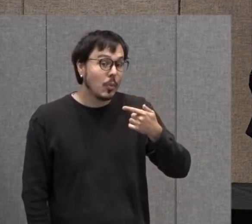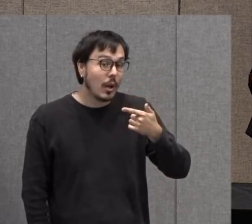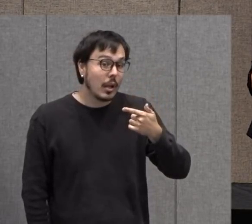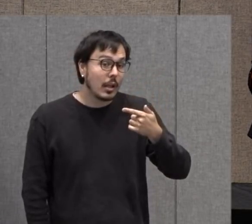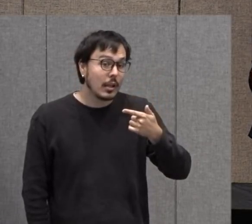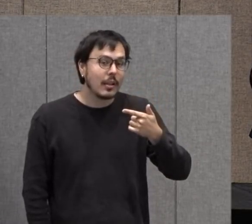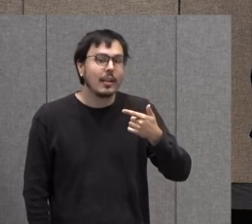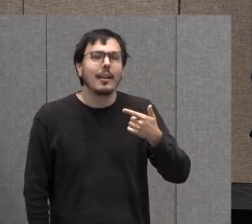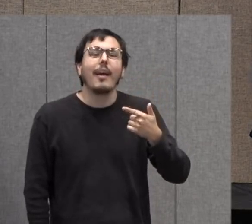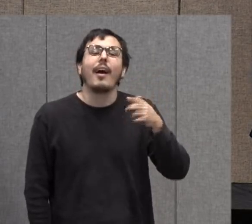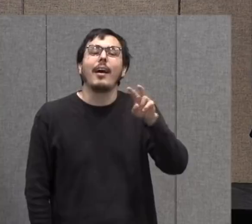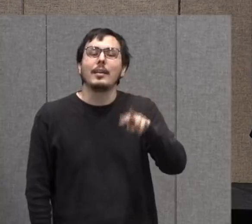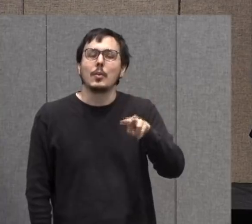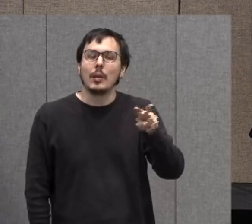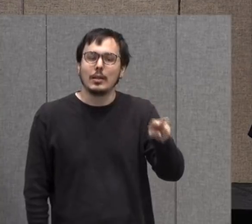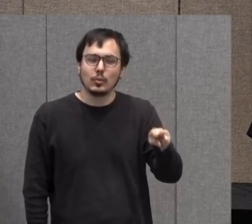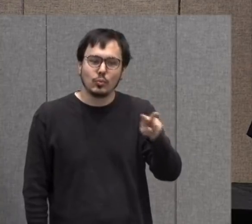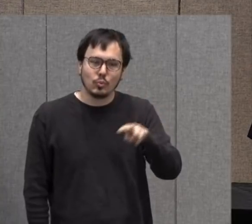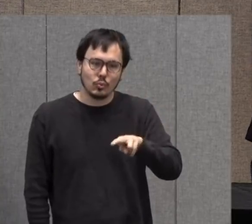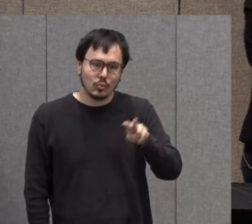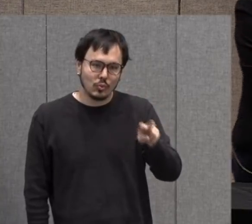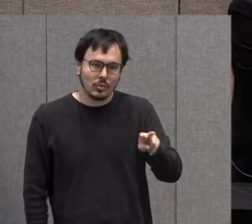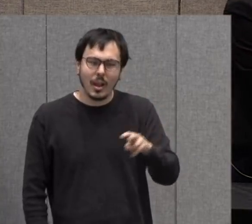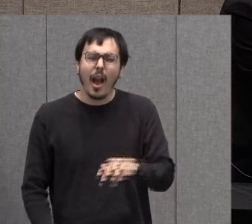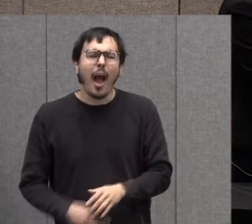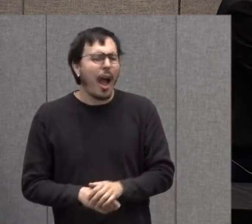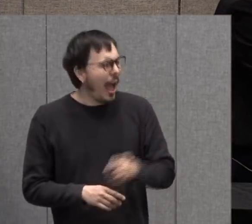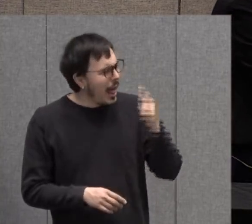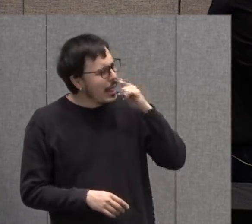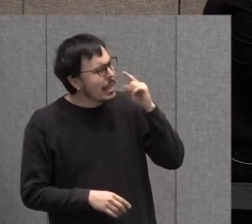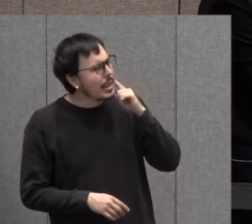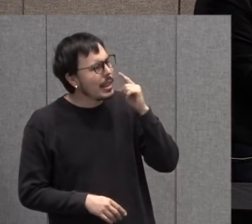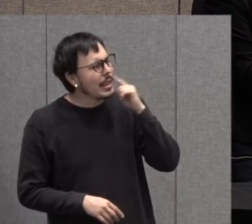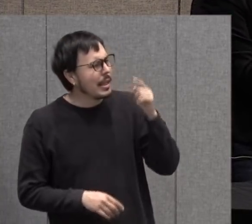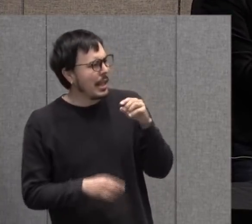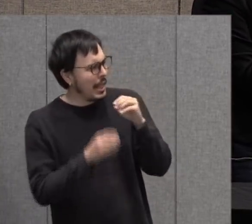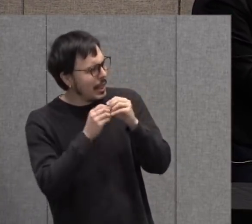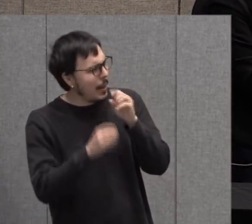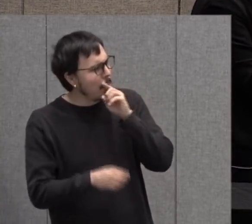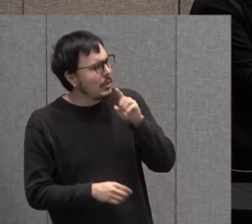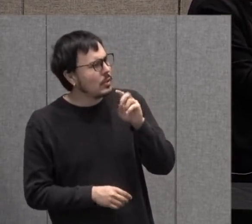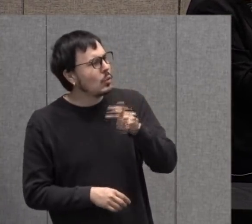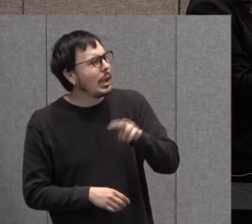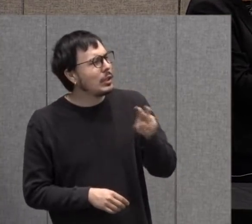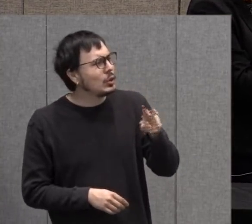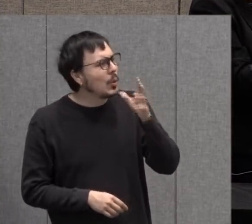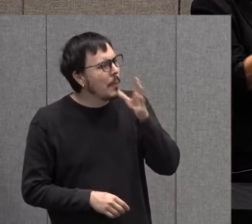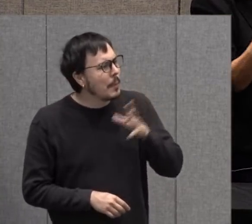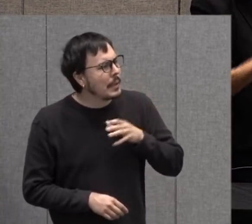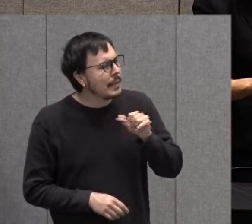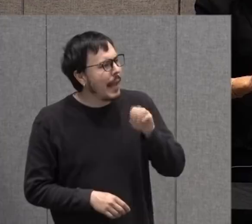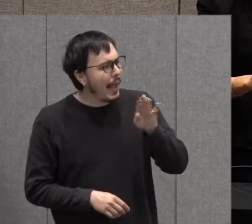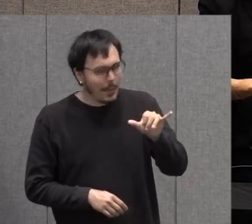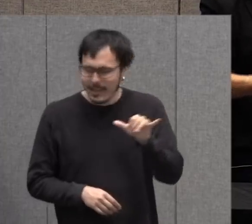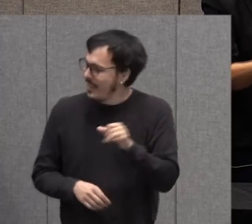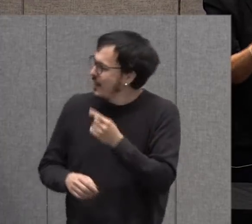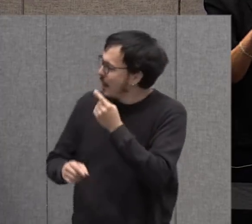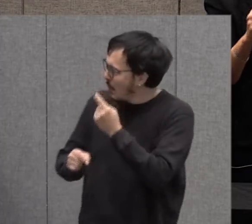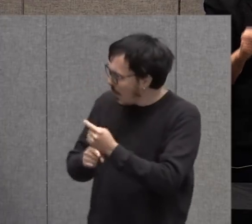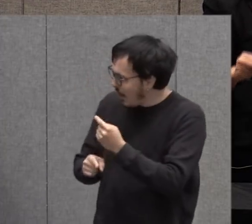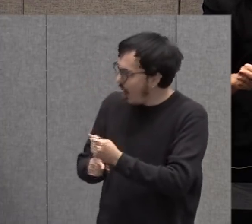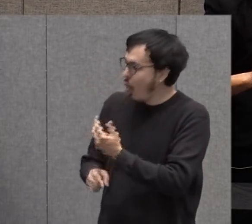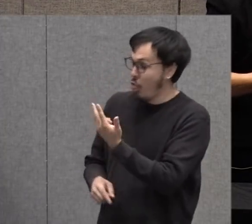21, and 22. Miss Abby, I think the number's 22. You're right. 13 plus 9